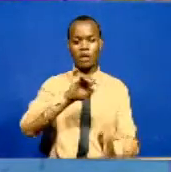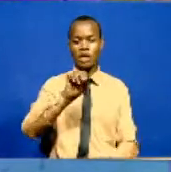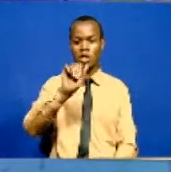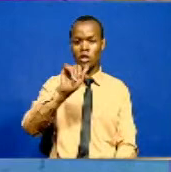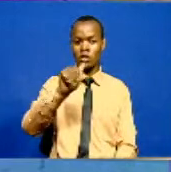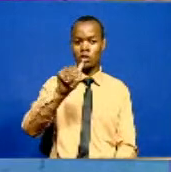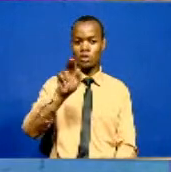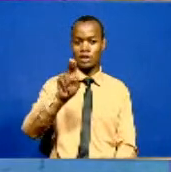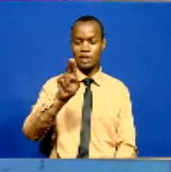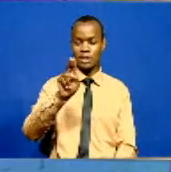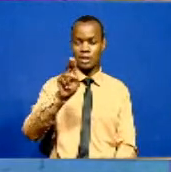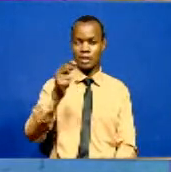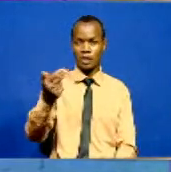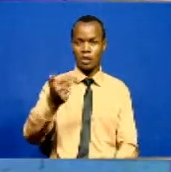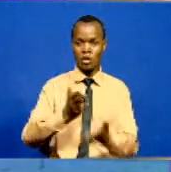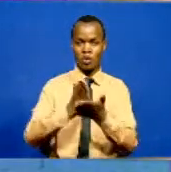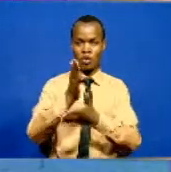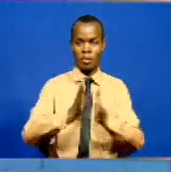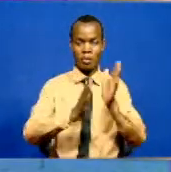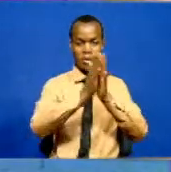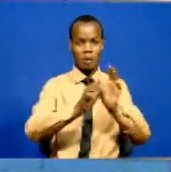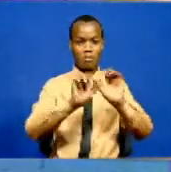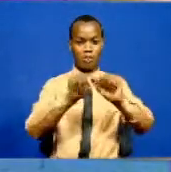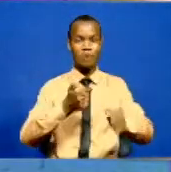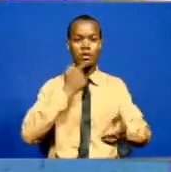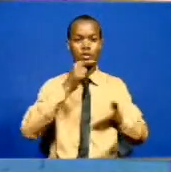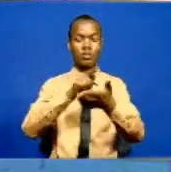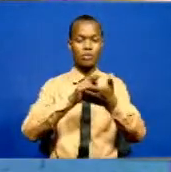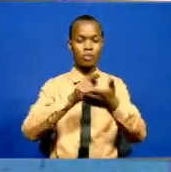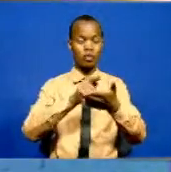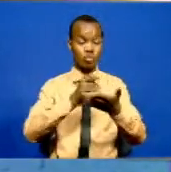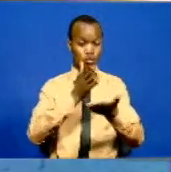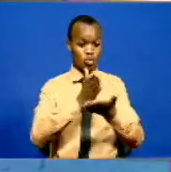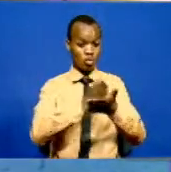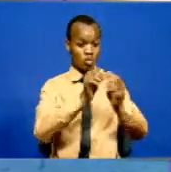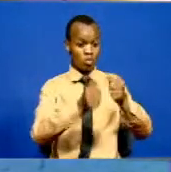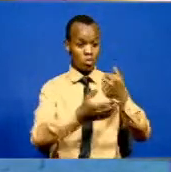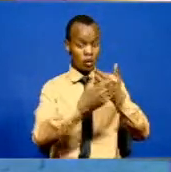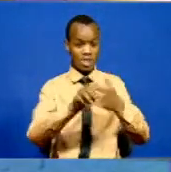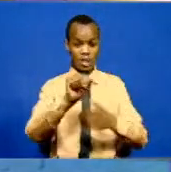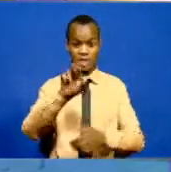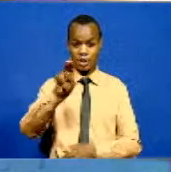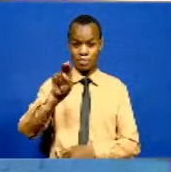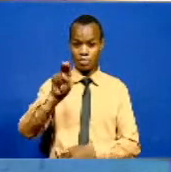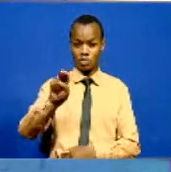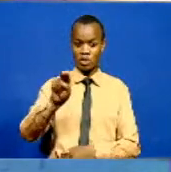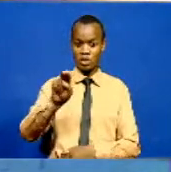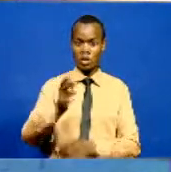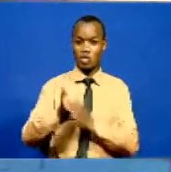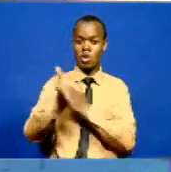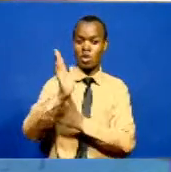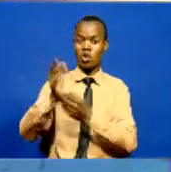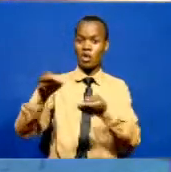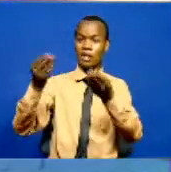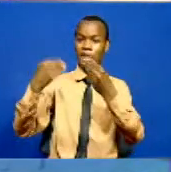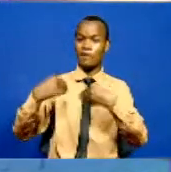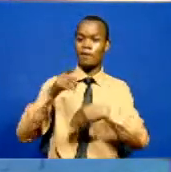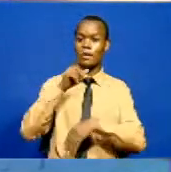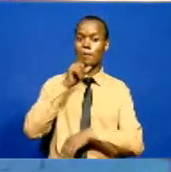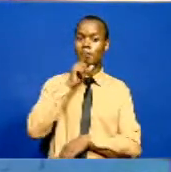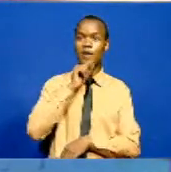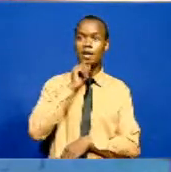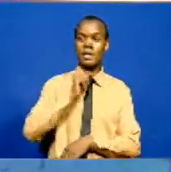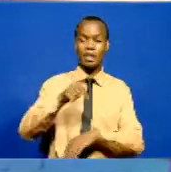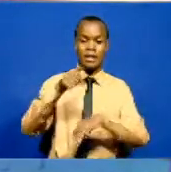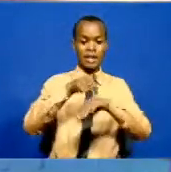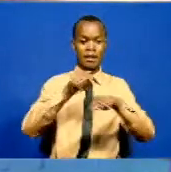be said of Honorable Simeon Nyachae: God, give us men a time